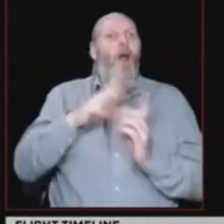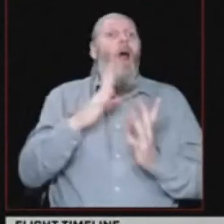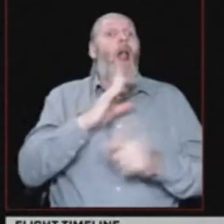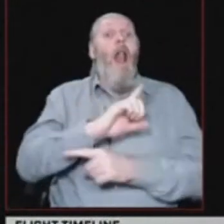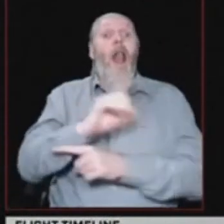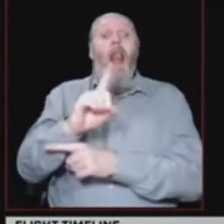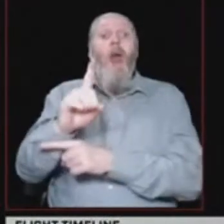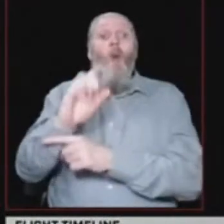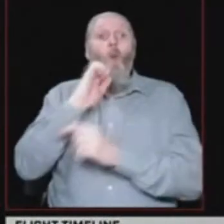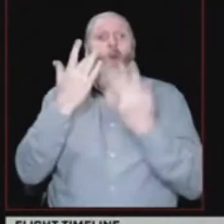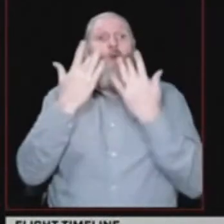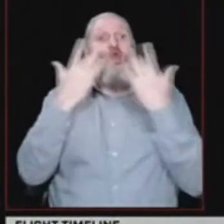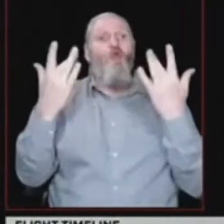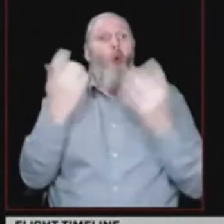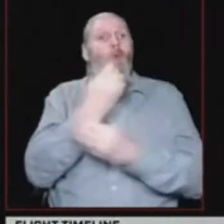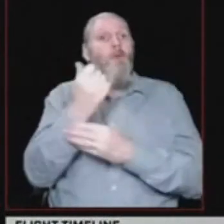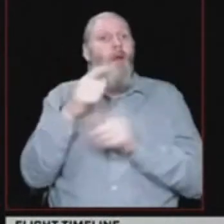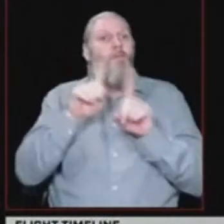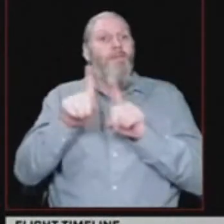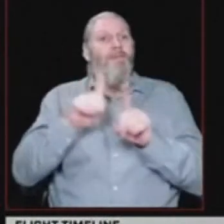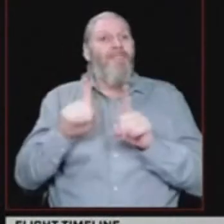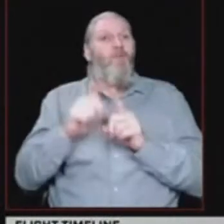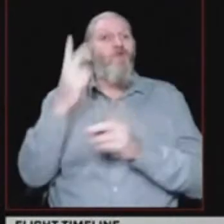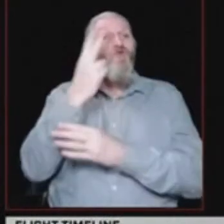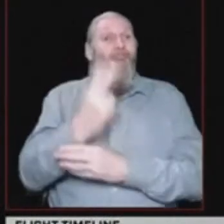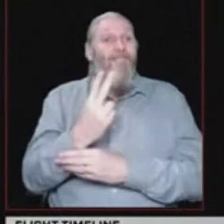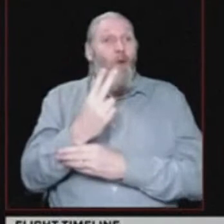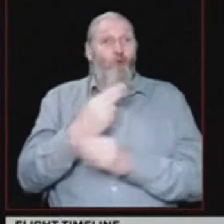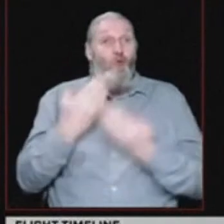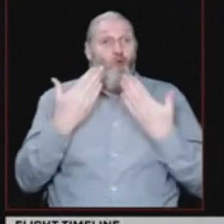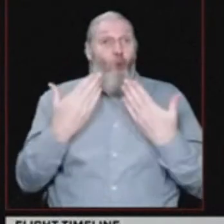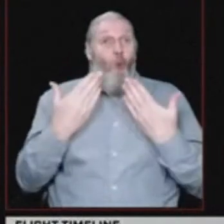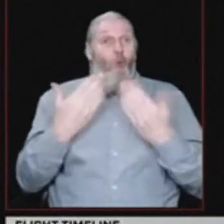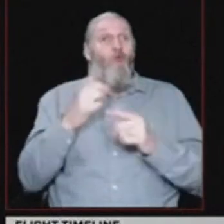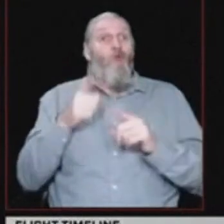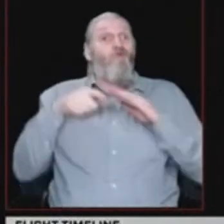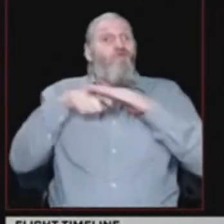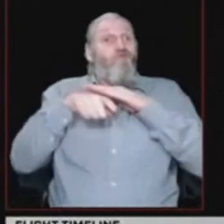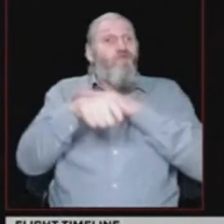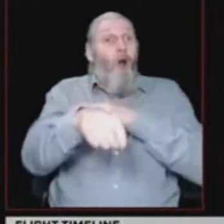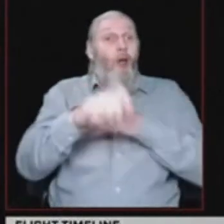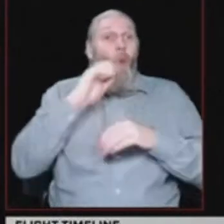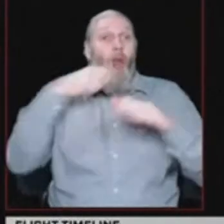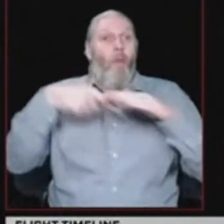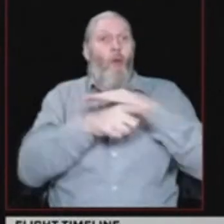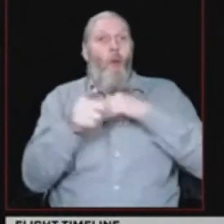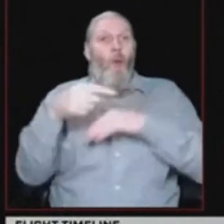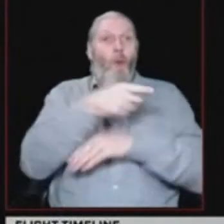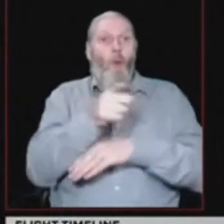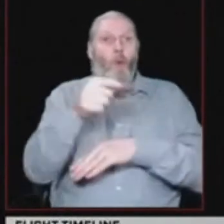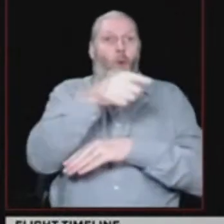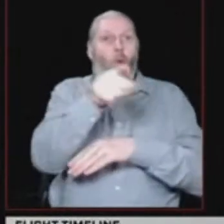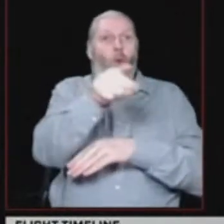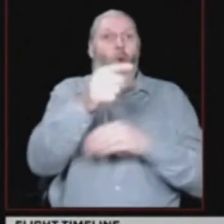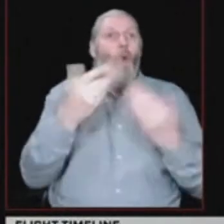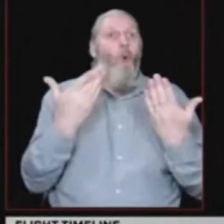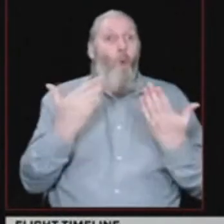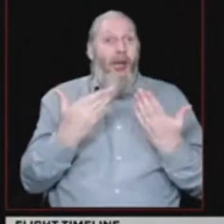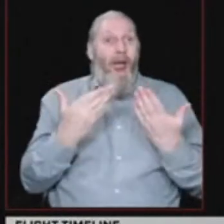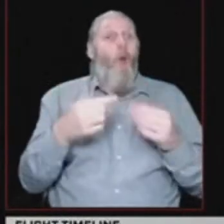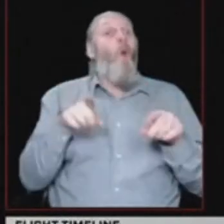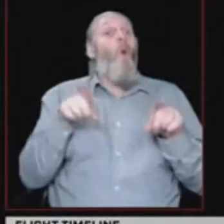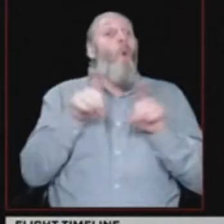show the trajectory of the rocket today, as well as the ground stations that will be tracking her as she works her way to release the